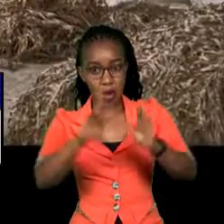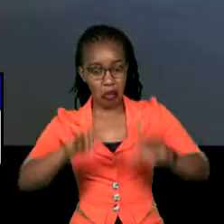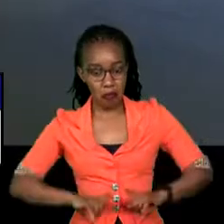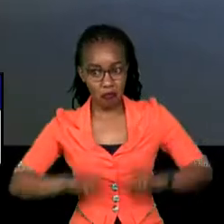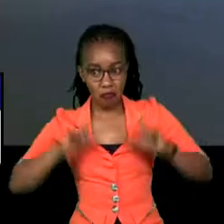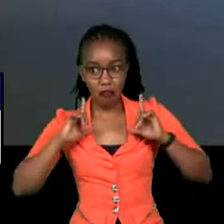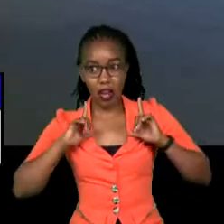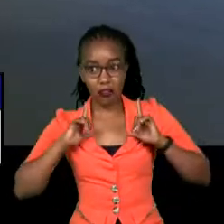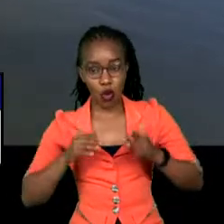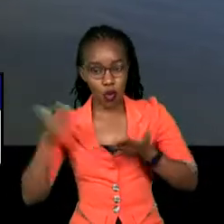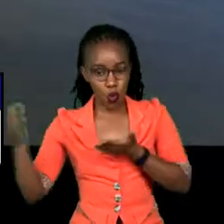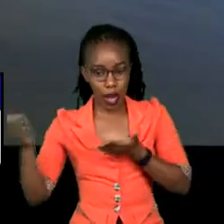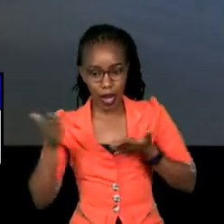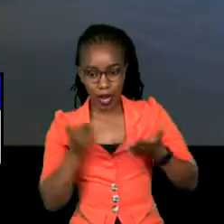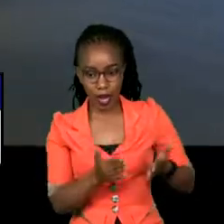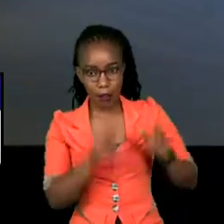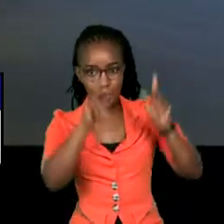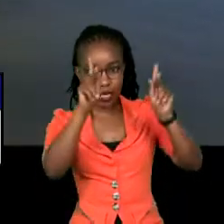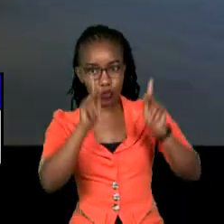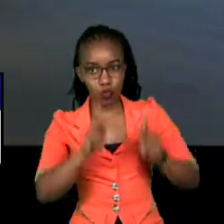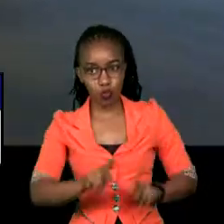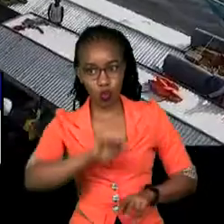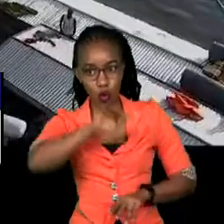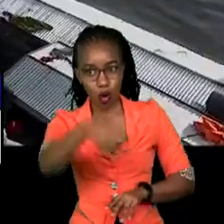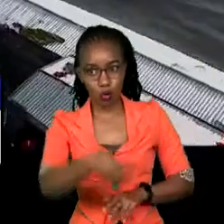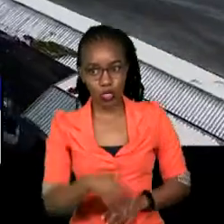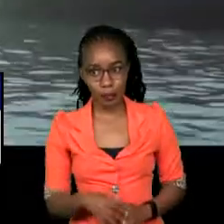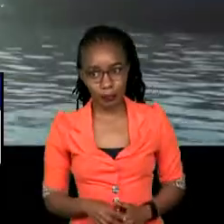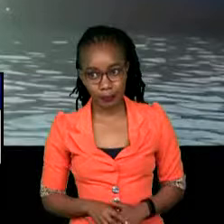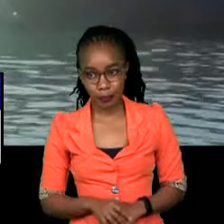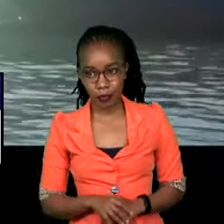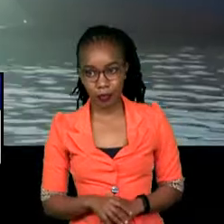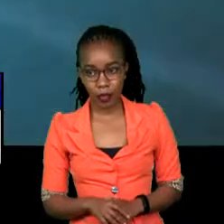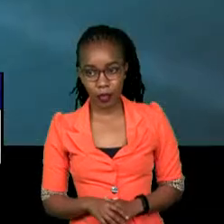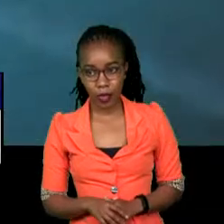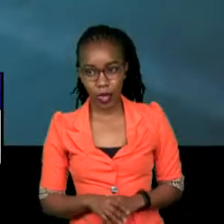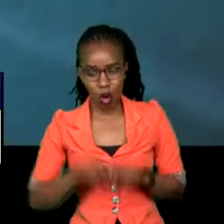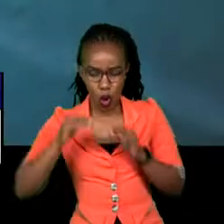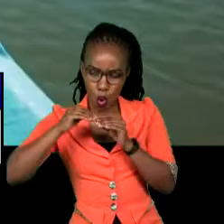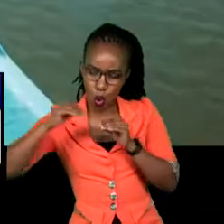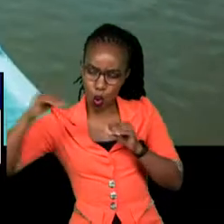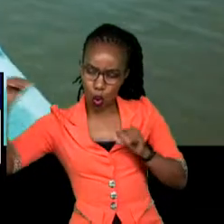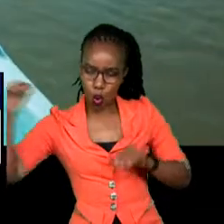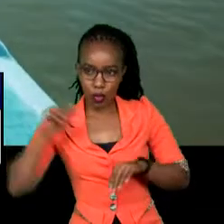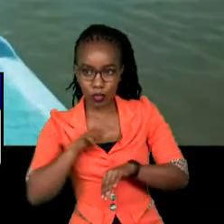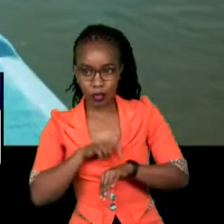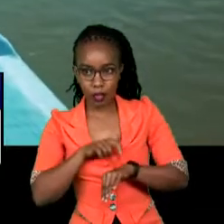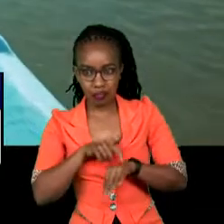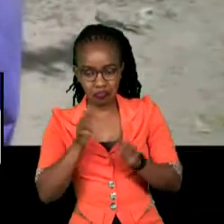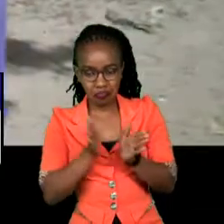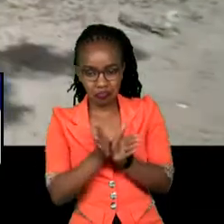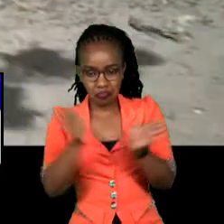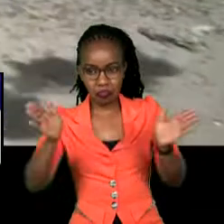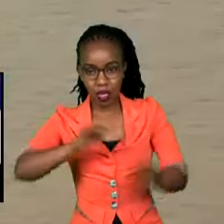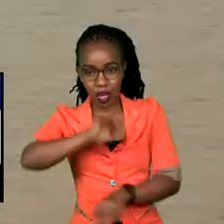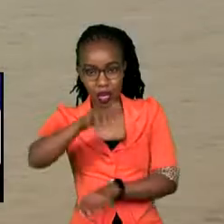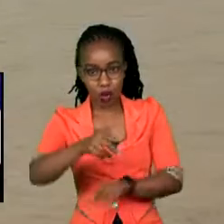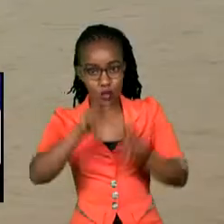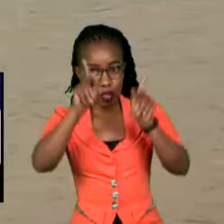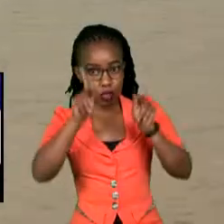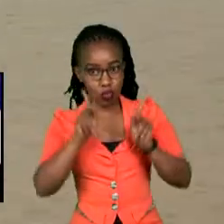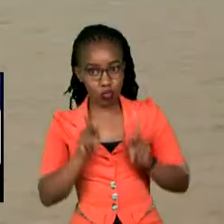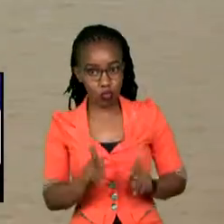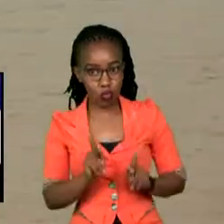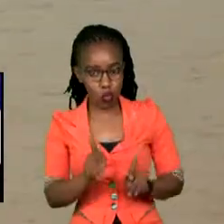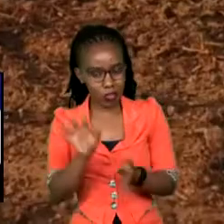life. Welcome to Kisumu County. For a long time now, the diversity of this county has